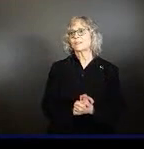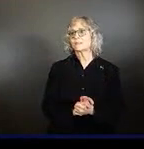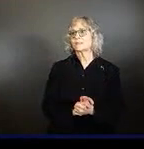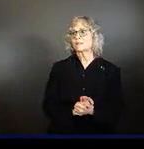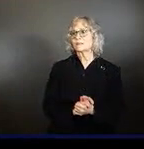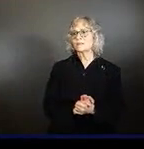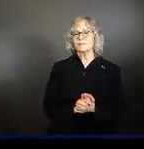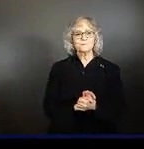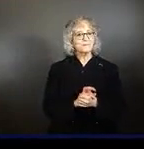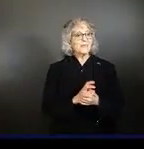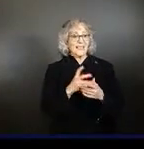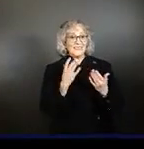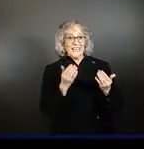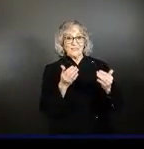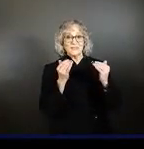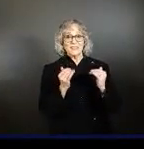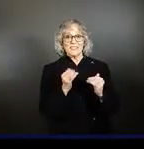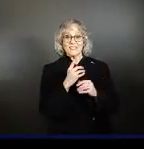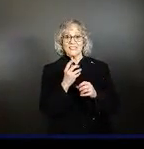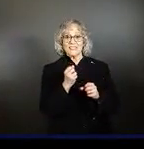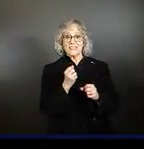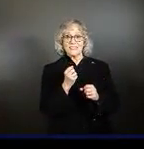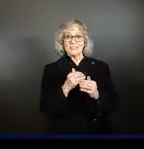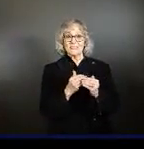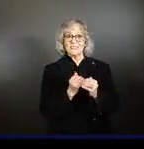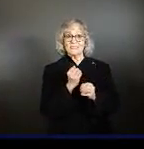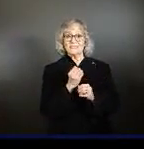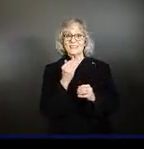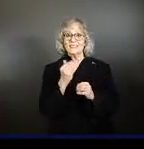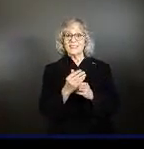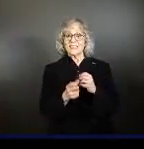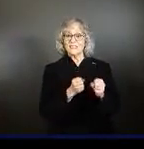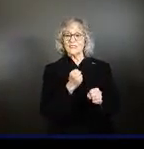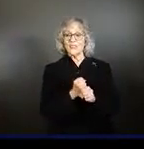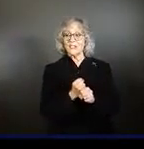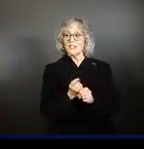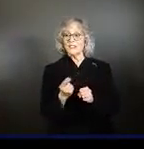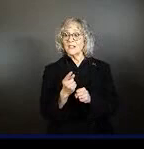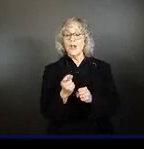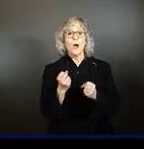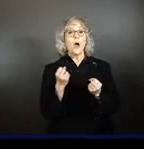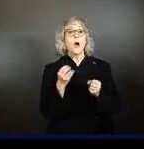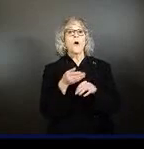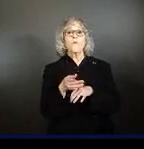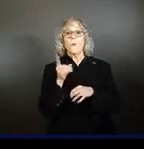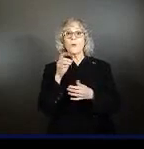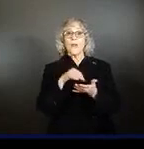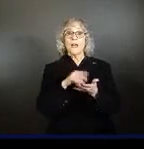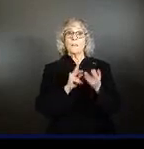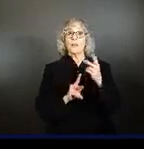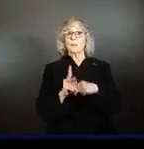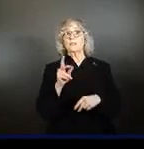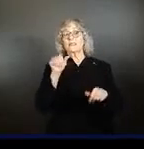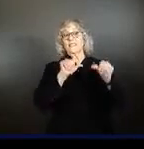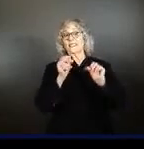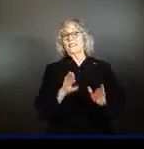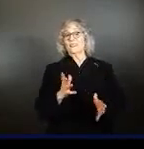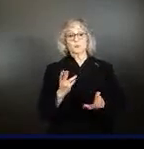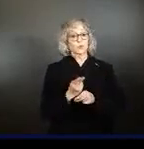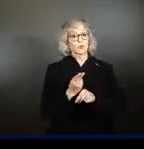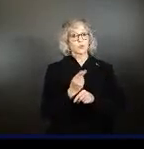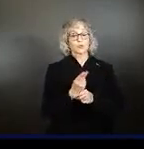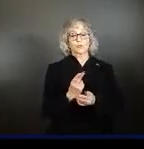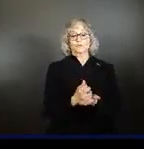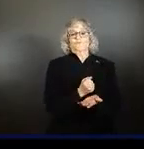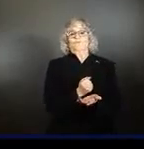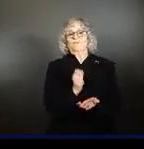now over the next year, there's over 1,000 people who are scientists who are going to use the data. And that's